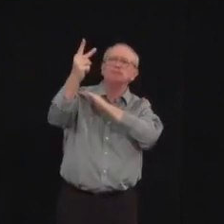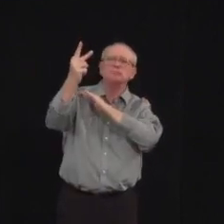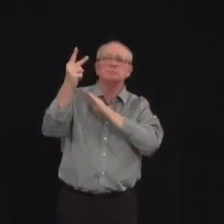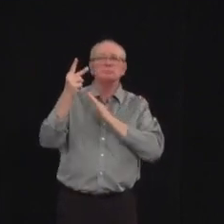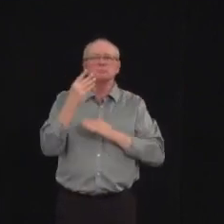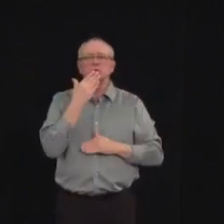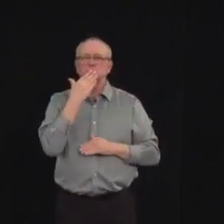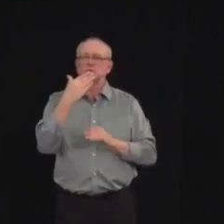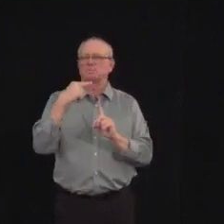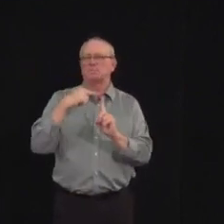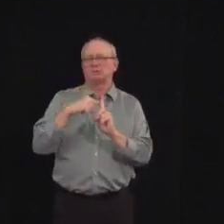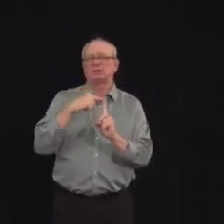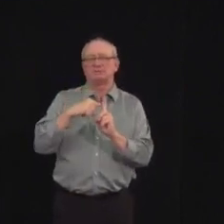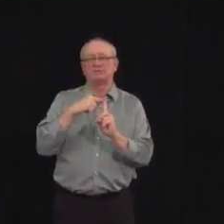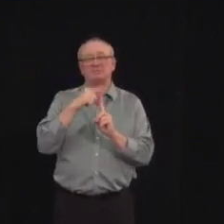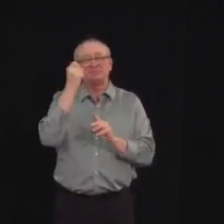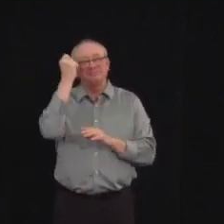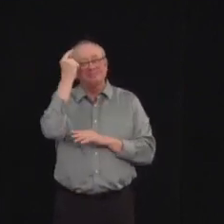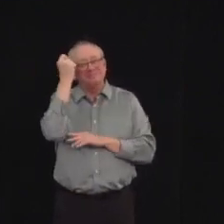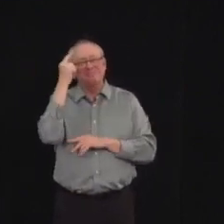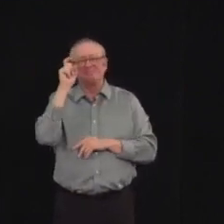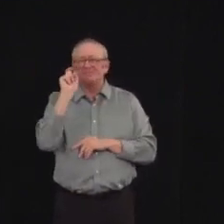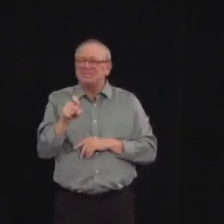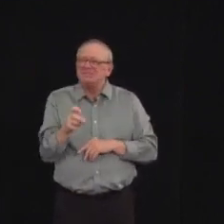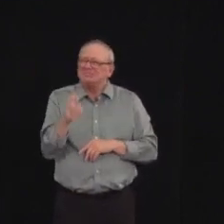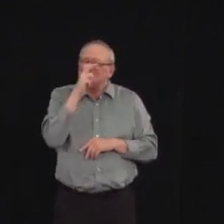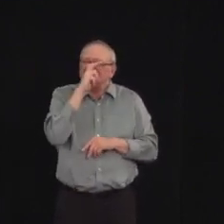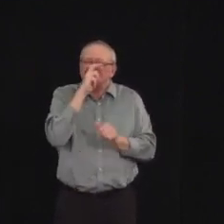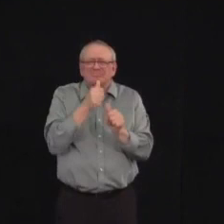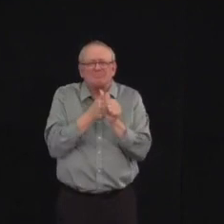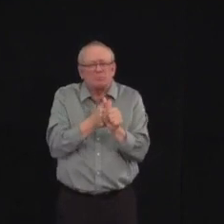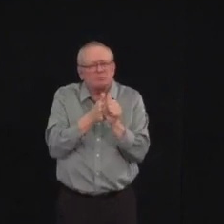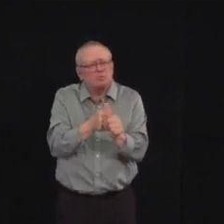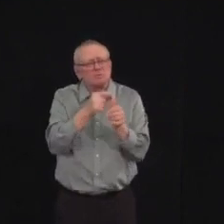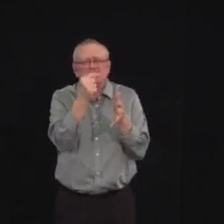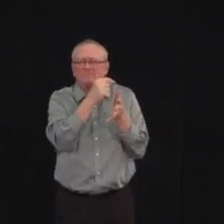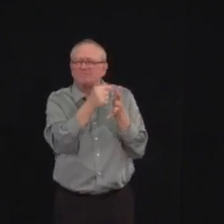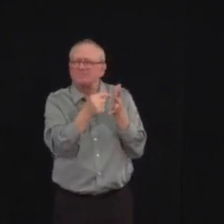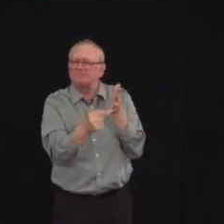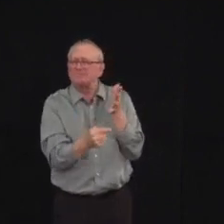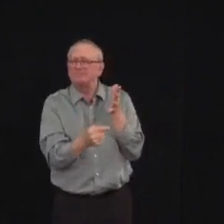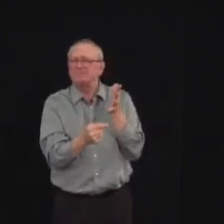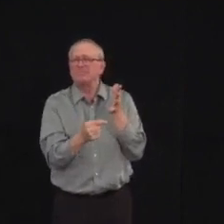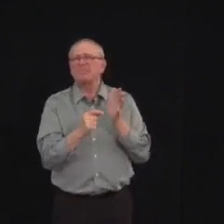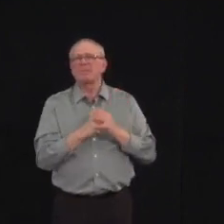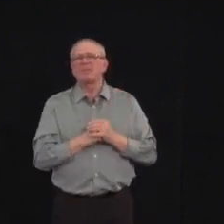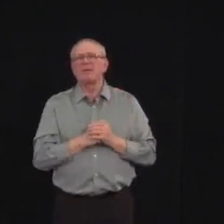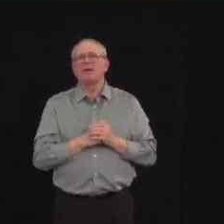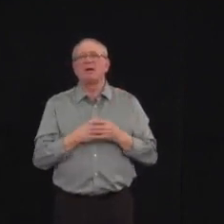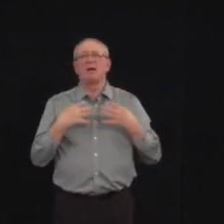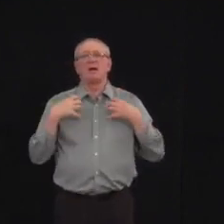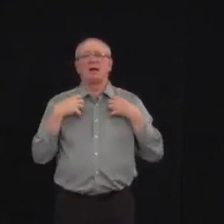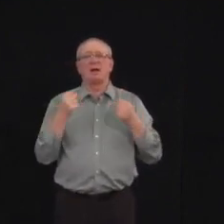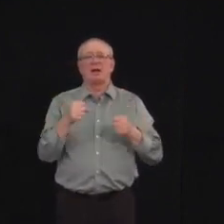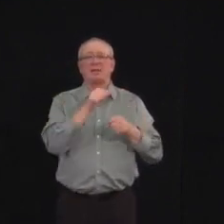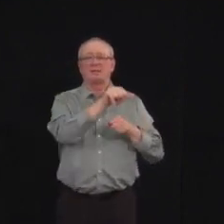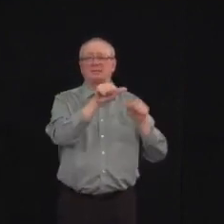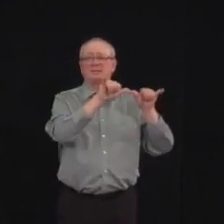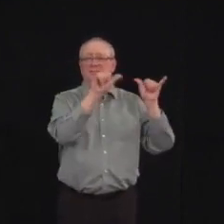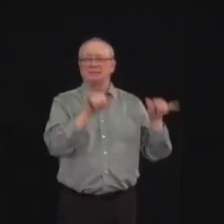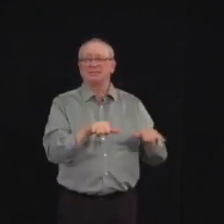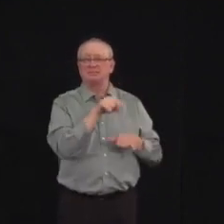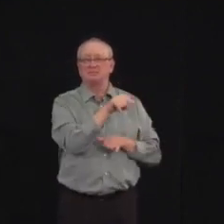vigilant. The healthcare system continues to be able, very capably, to manage the impact of